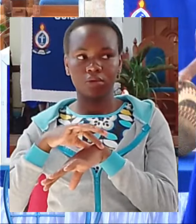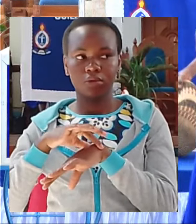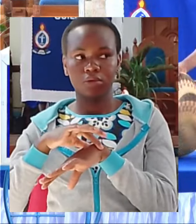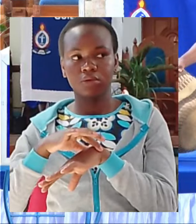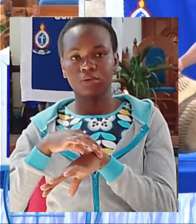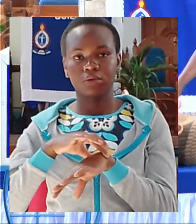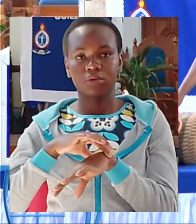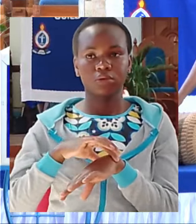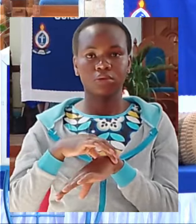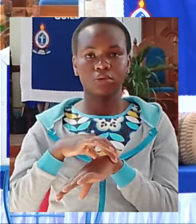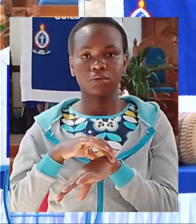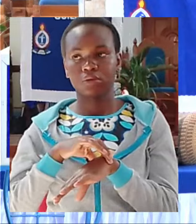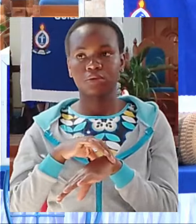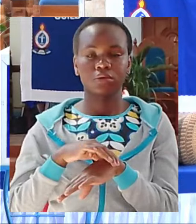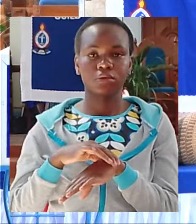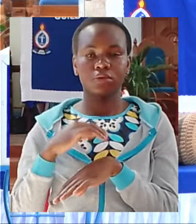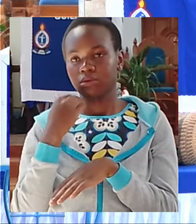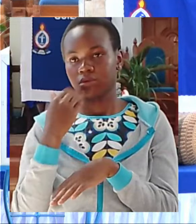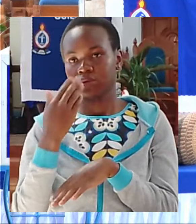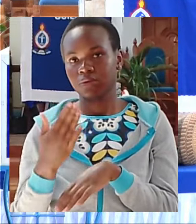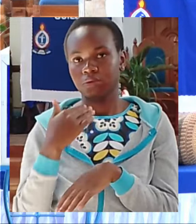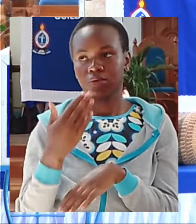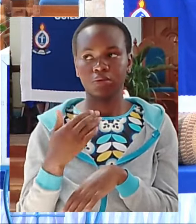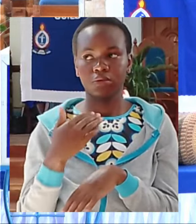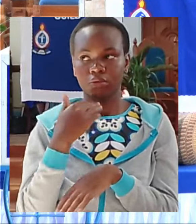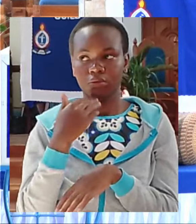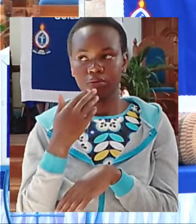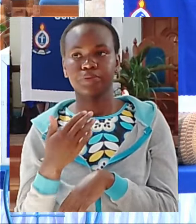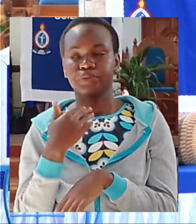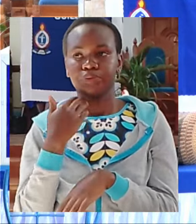duniani hapana mwingine,